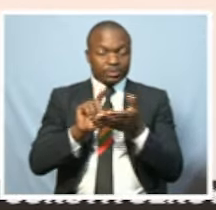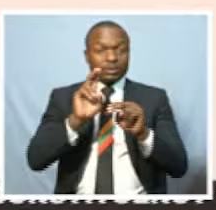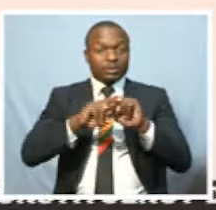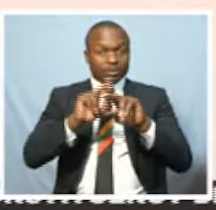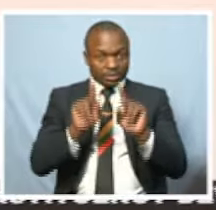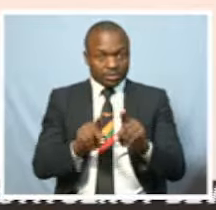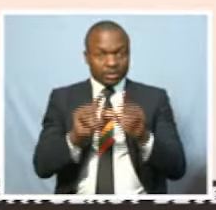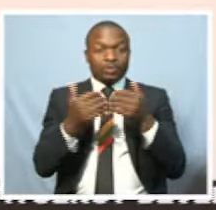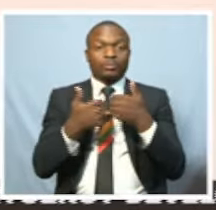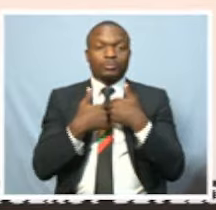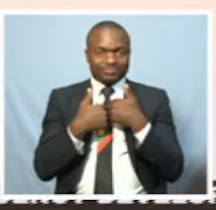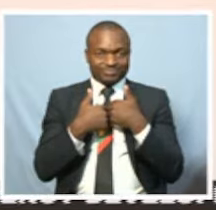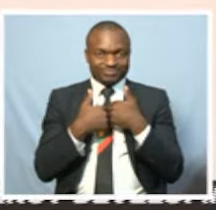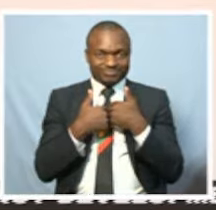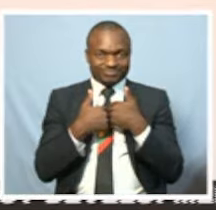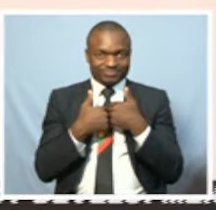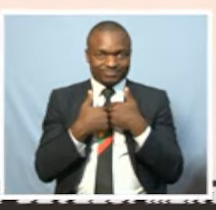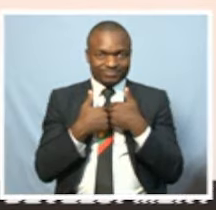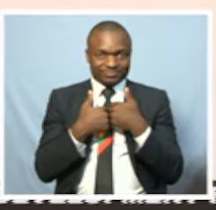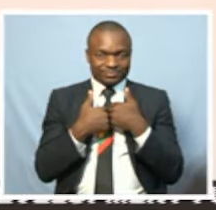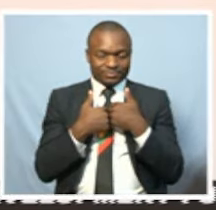have got